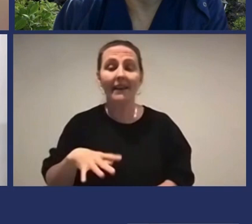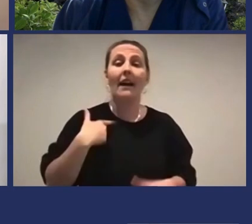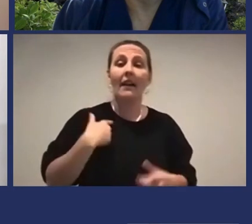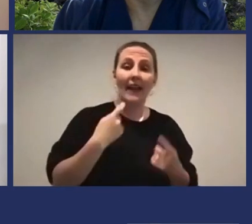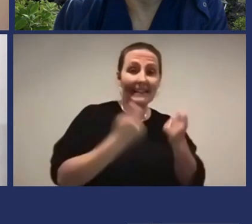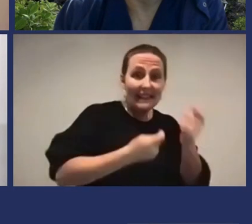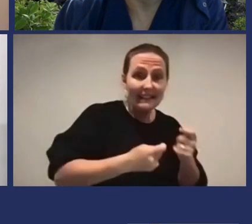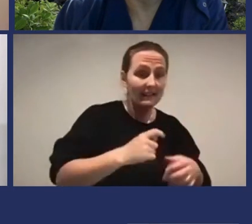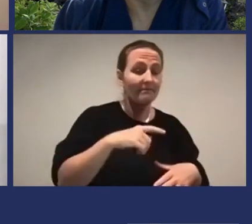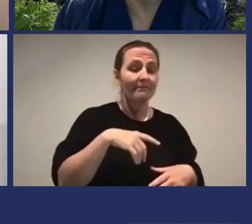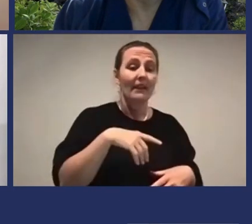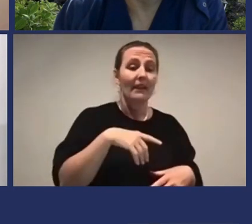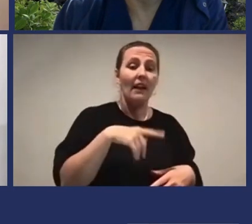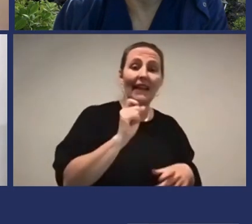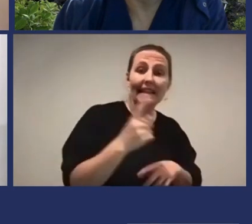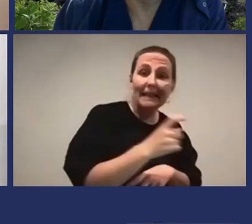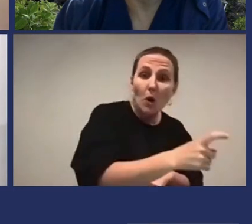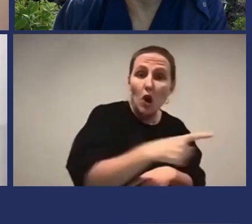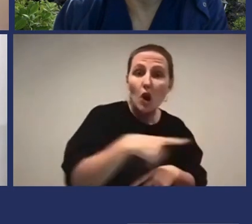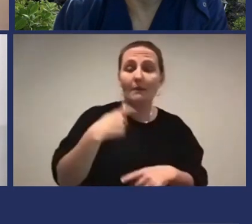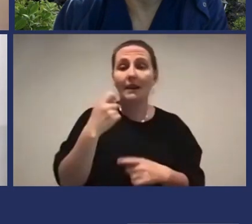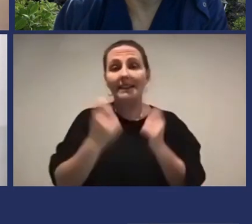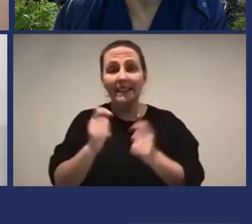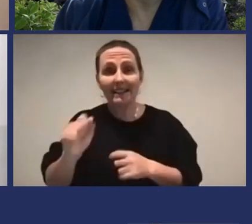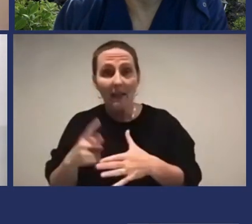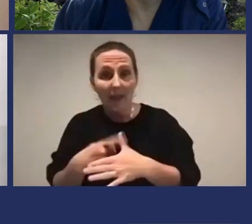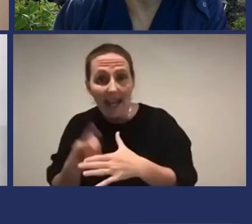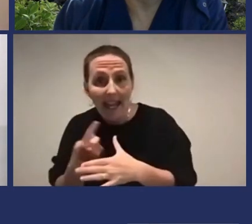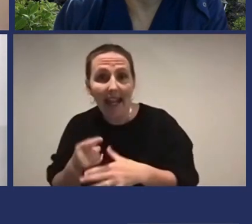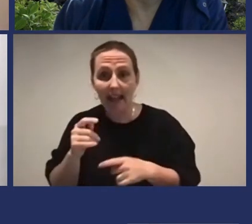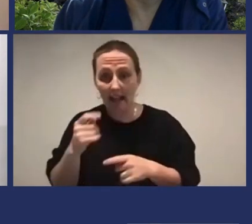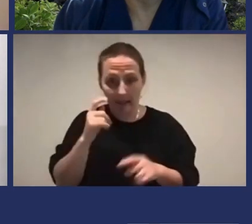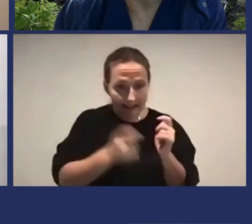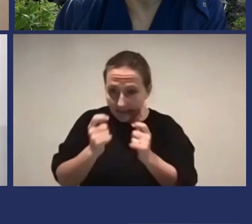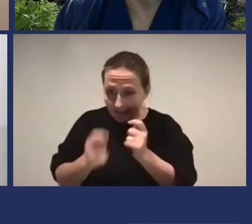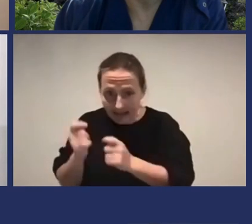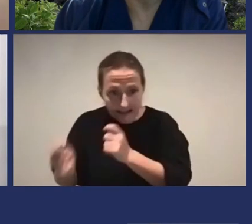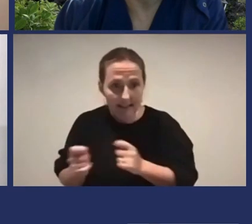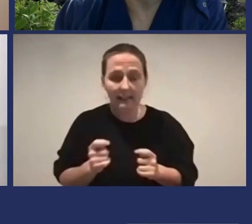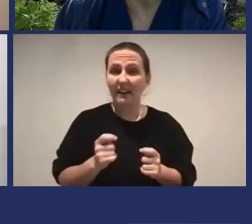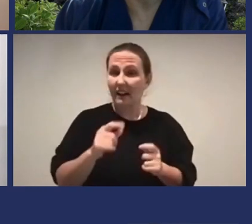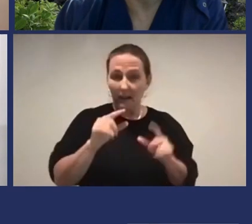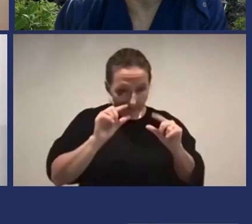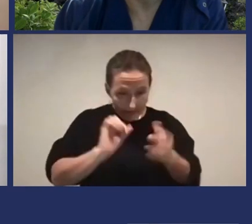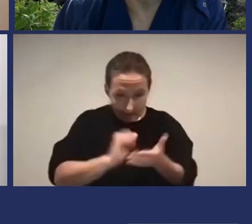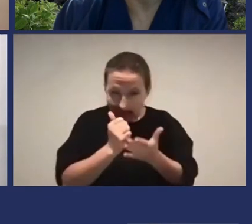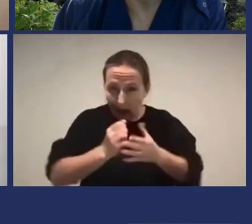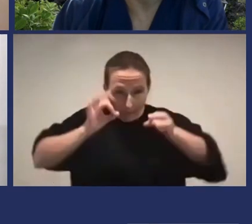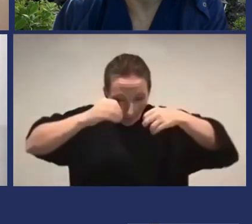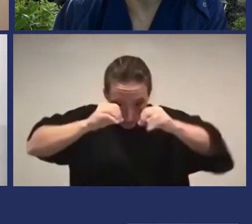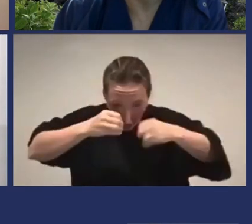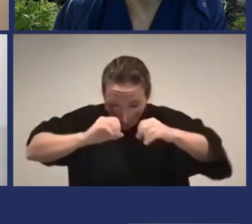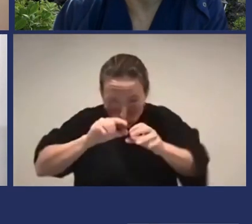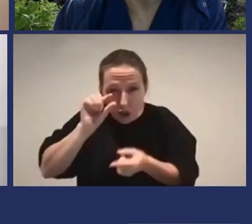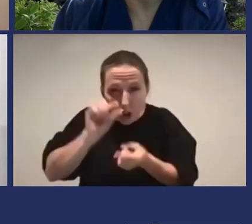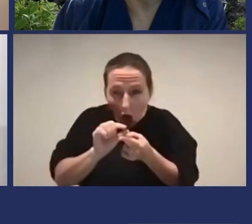at the embryos, and they really studied this at a very microscopic, tiny level, and seen absolutely no differences in people